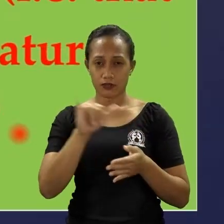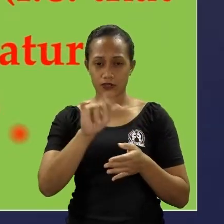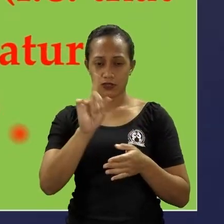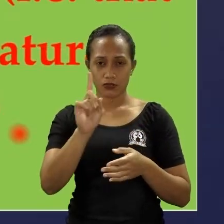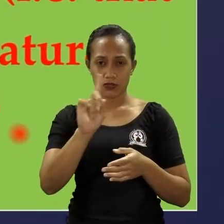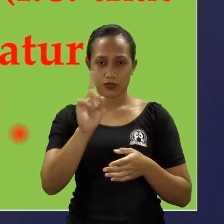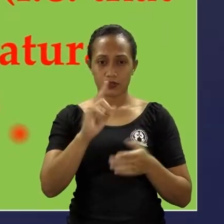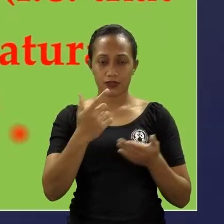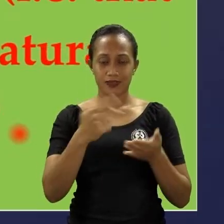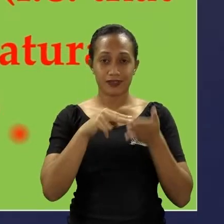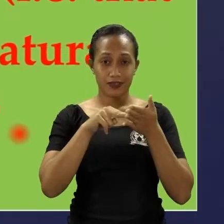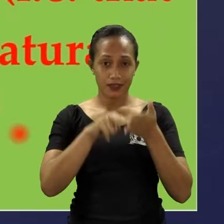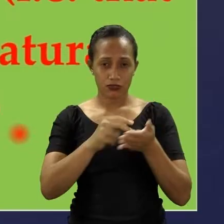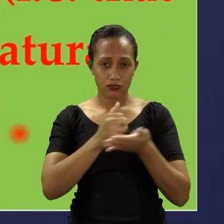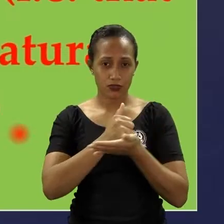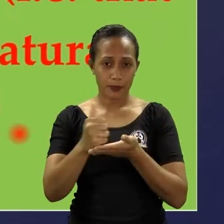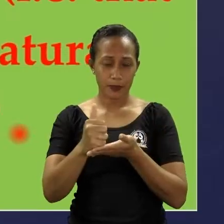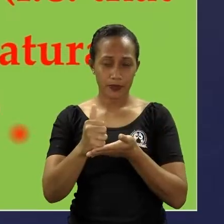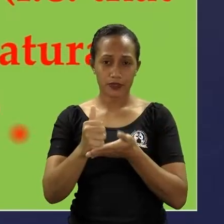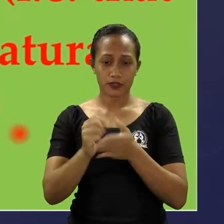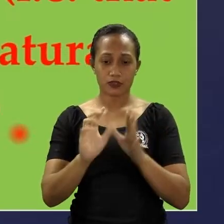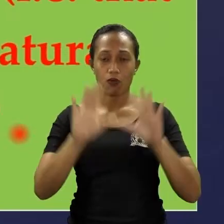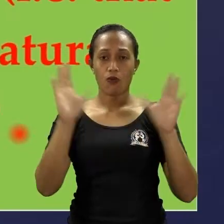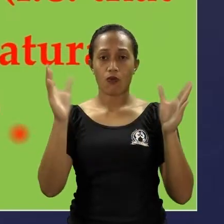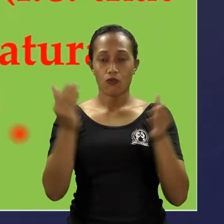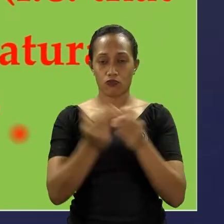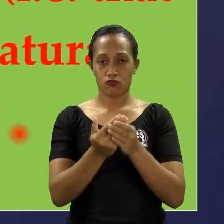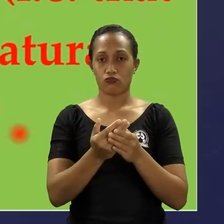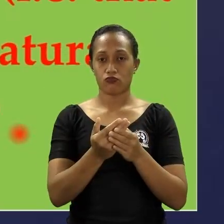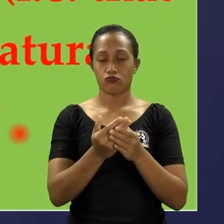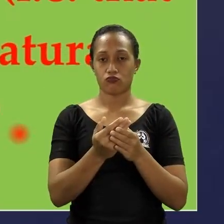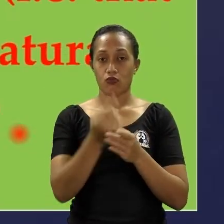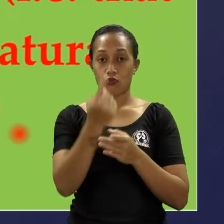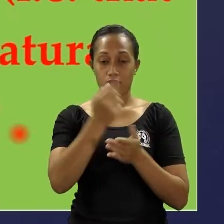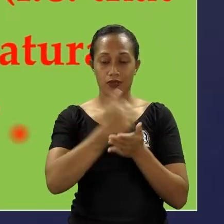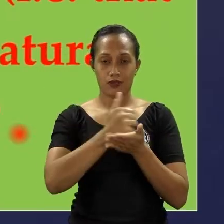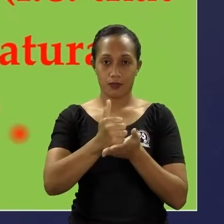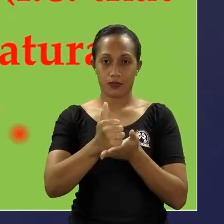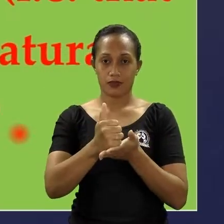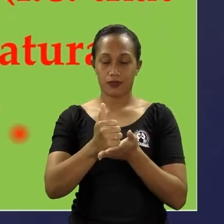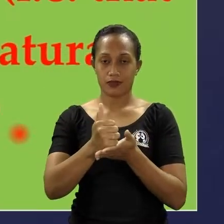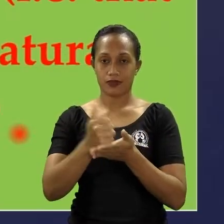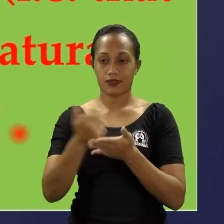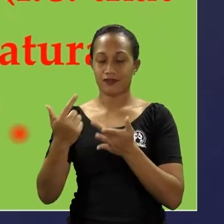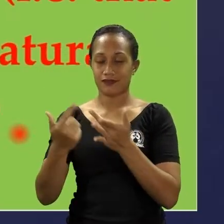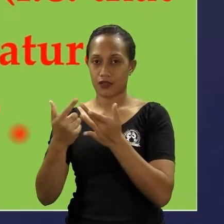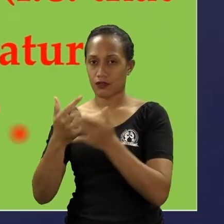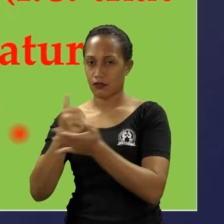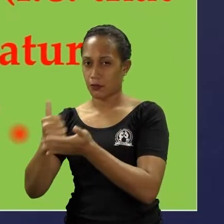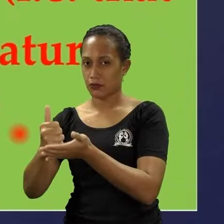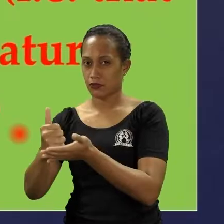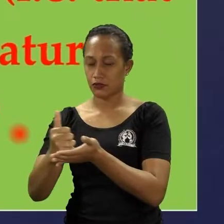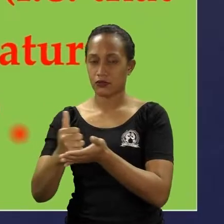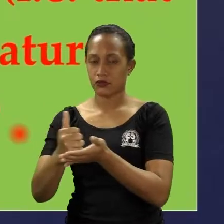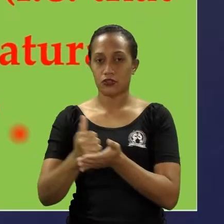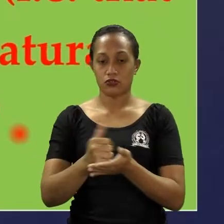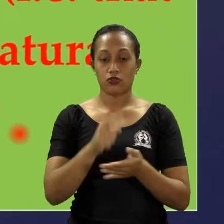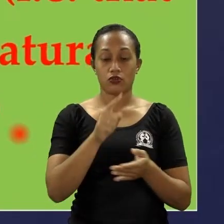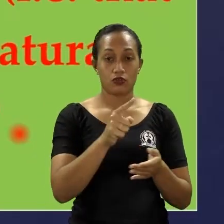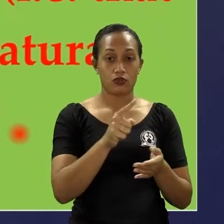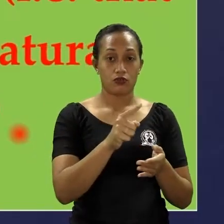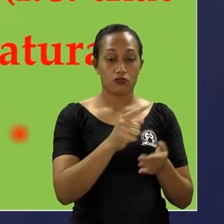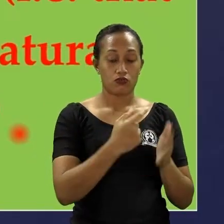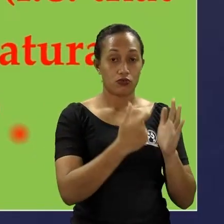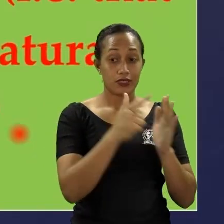contains natural numbers, whole numbers, and integers. And